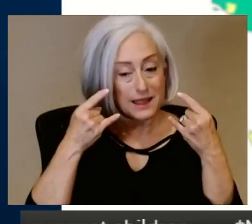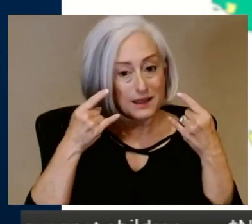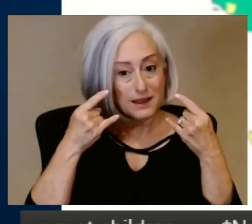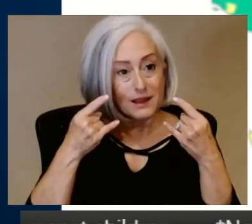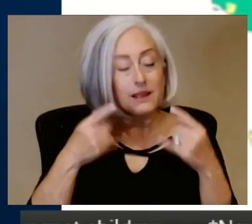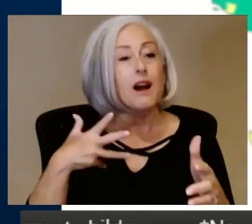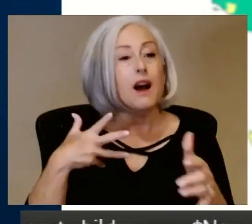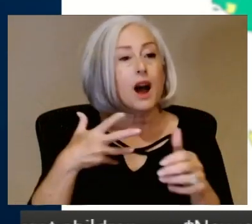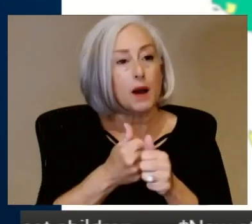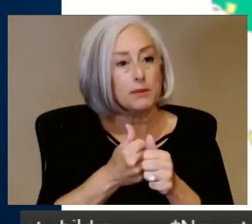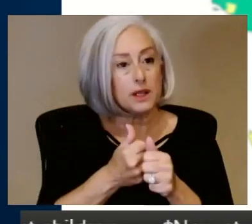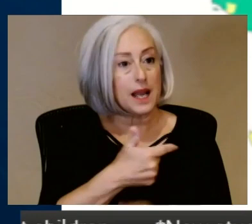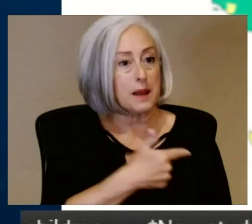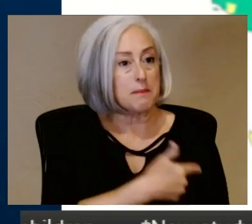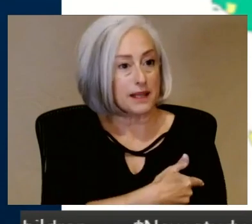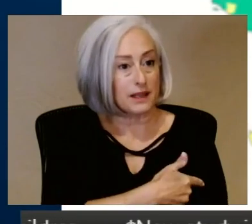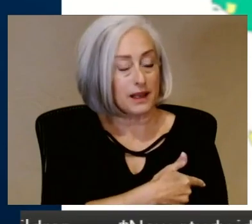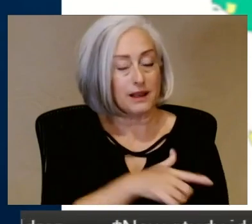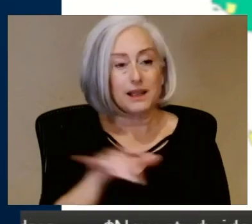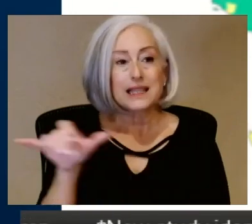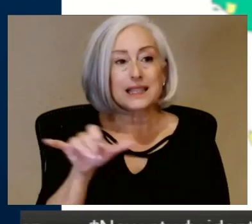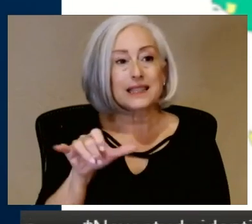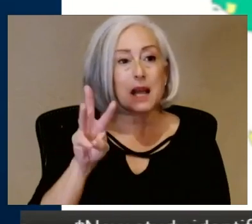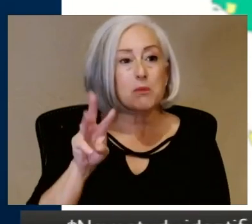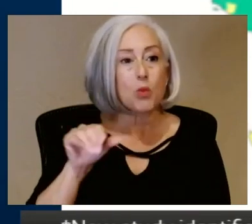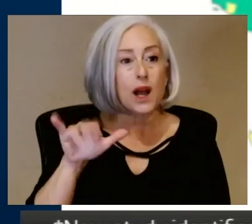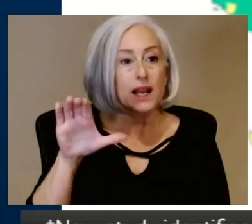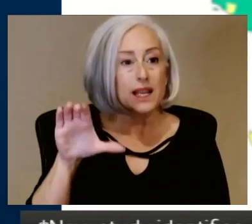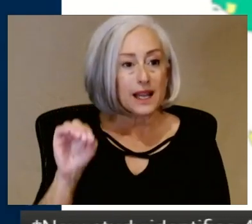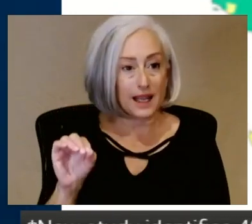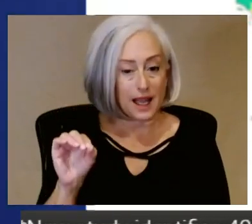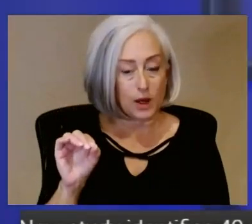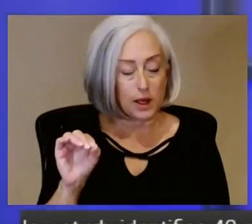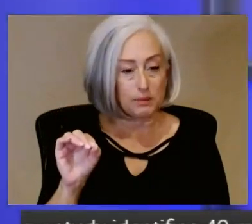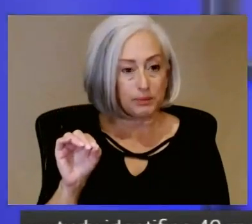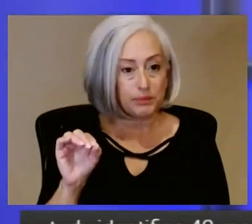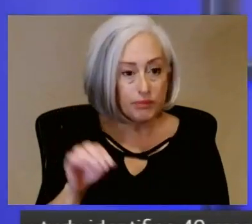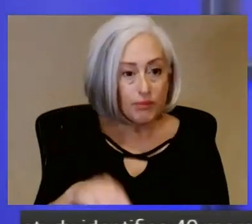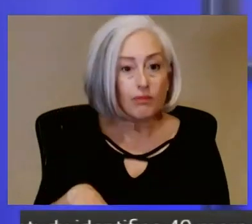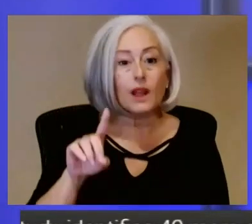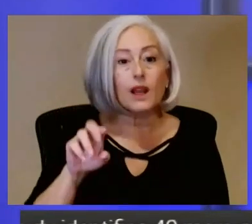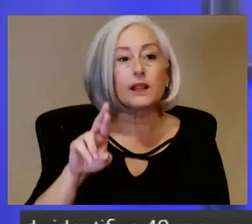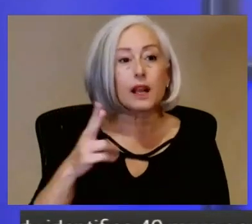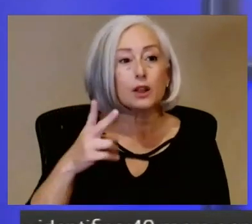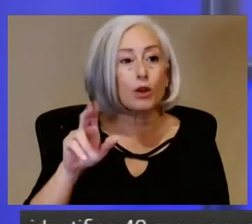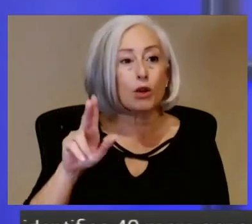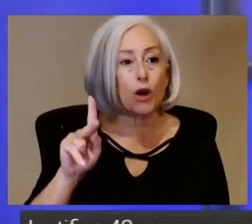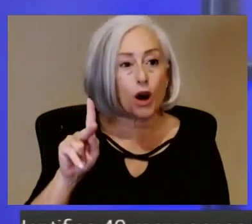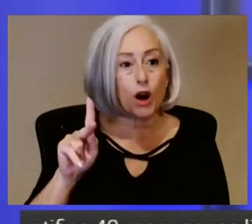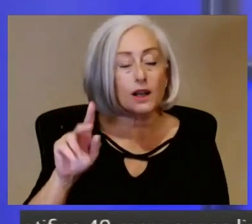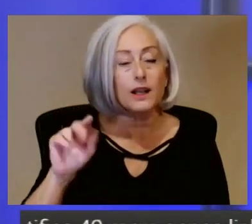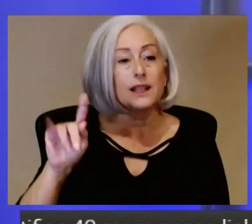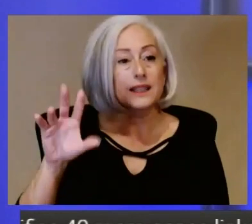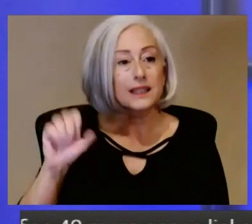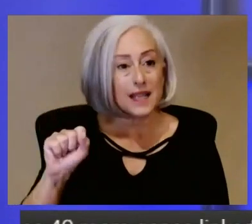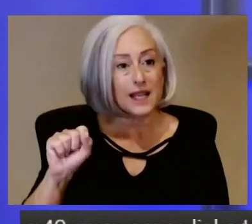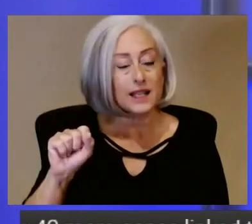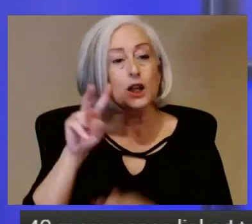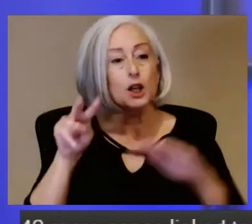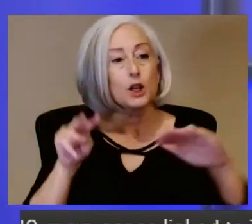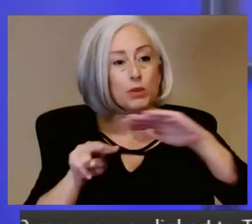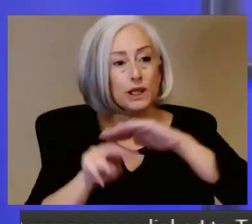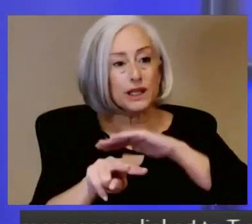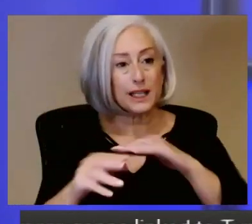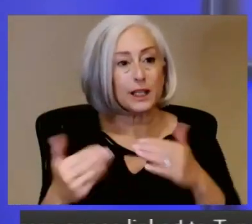The same goes for Wyandotte County. Now, earlier this month, Dr. Hawkinson, Dr. Stites both predicted the arrival of a new COVID-19 wave